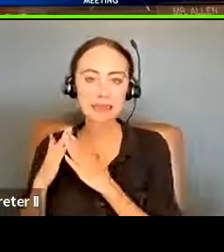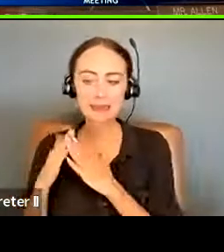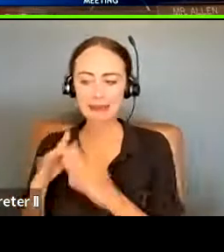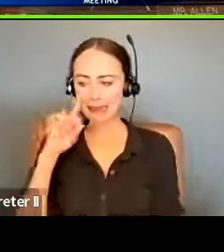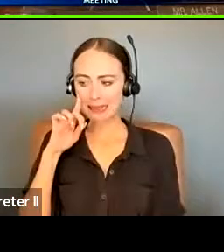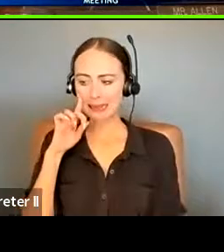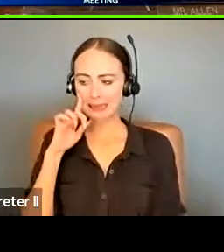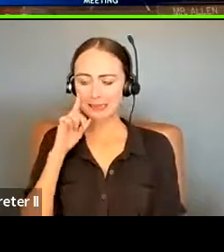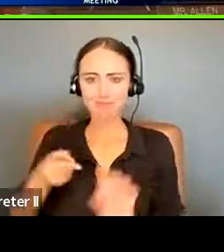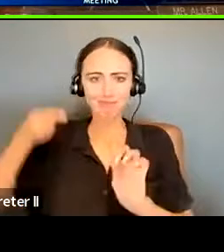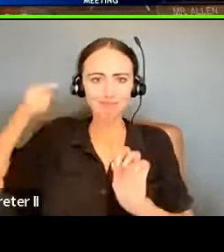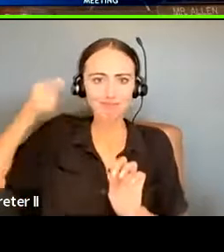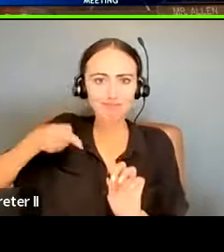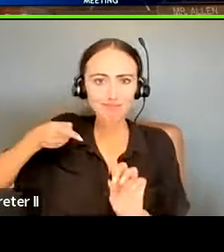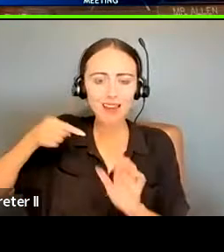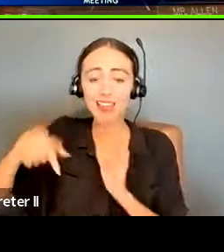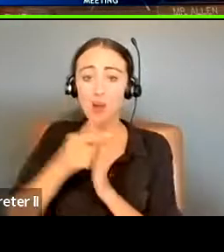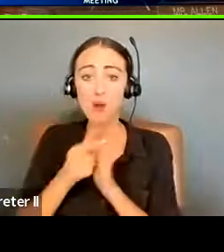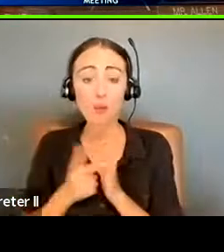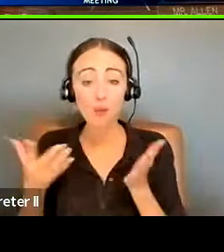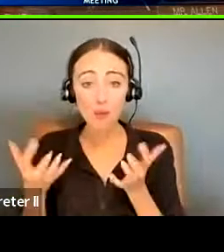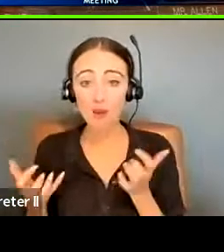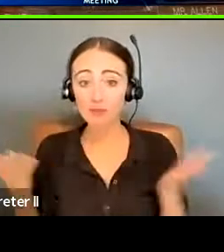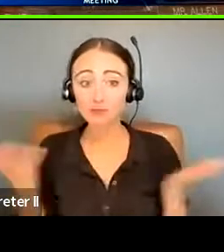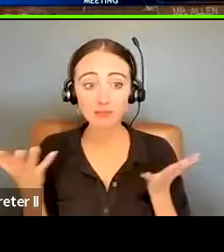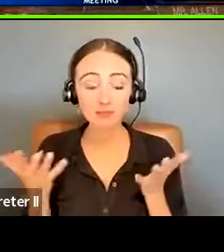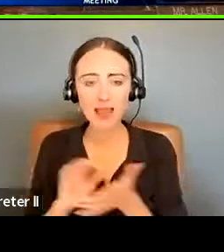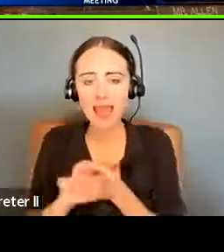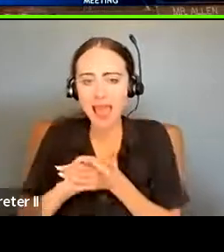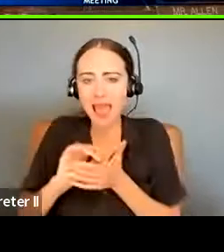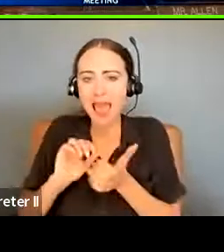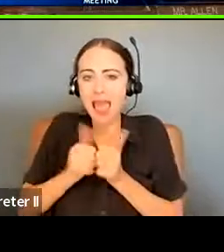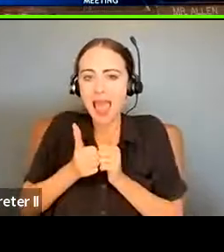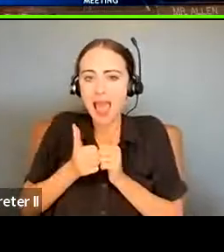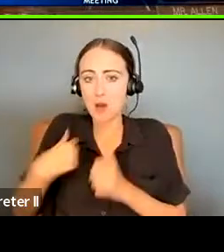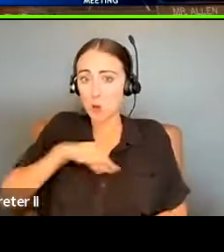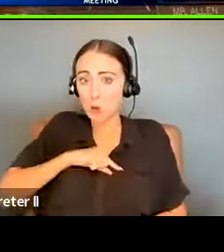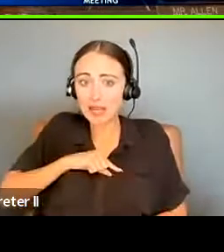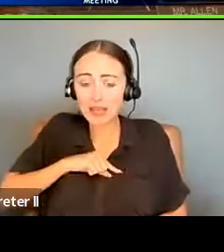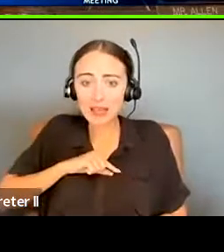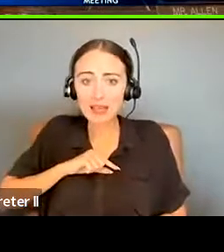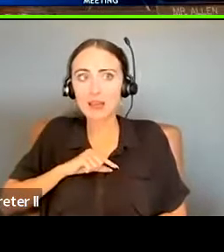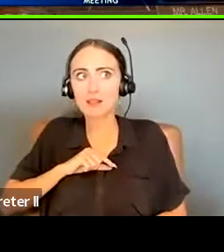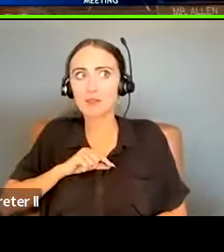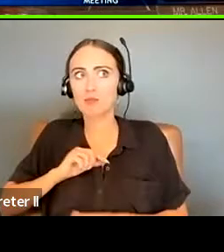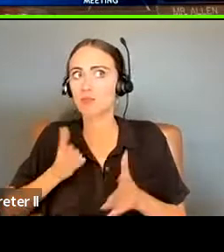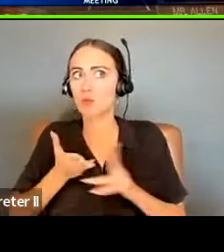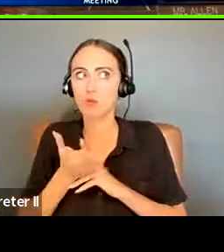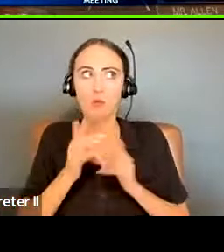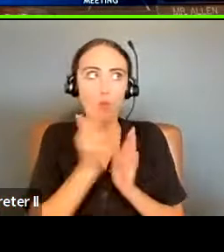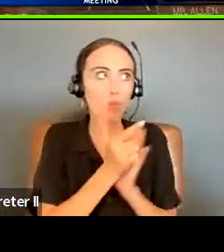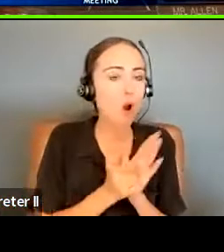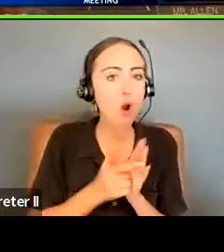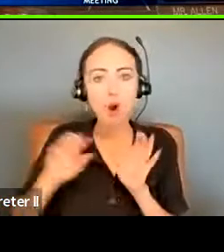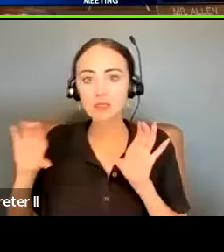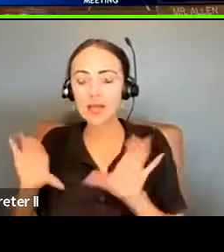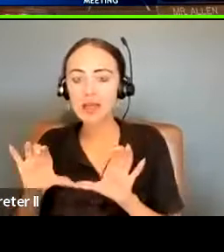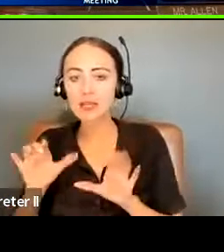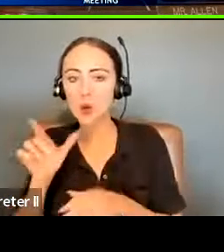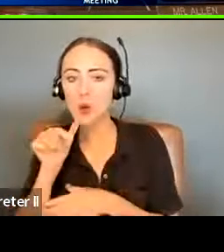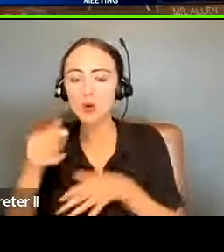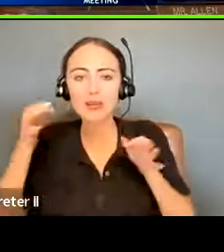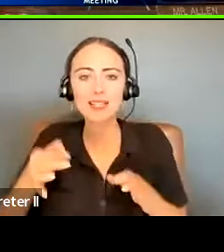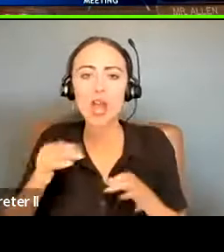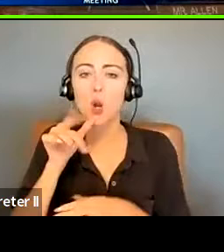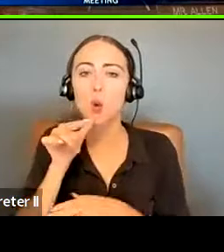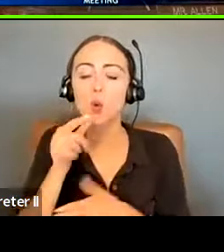the heart of what this legislation is trying to do is trying to figure out how do we, through our laws and through our actions, decide who it is we're